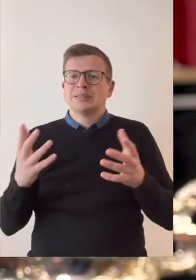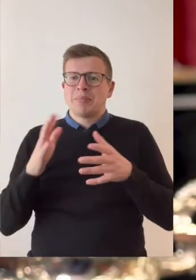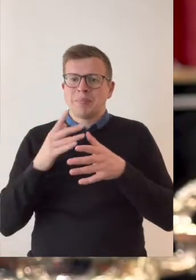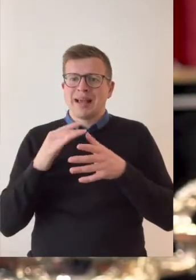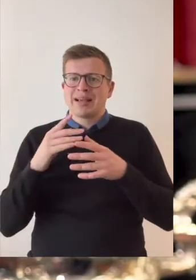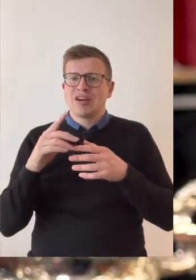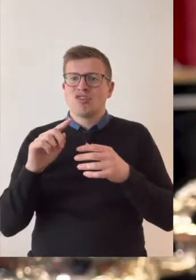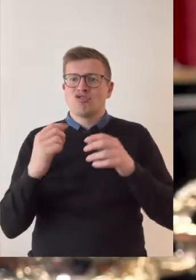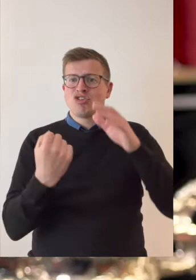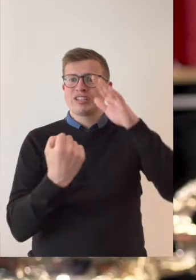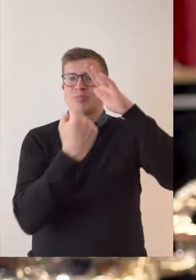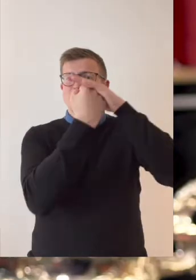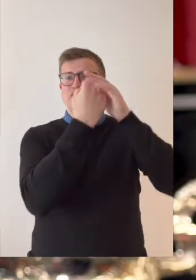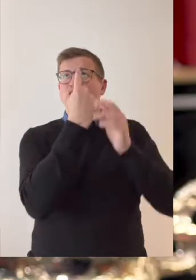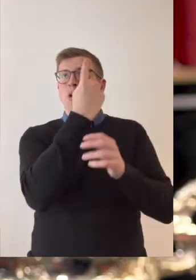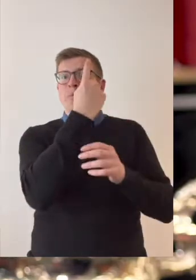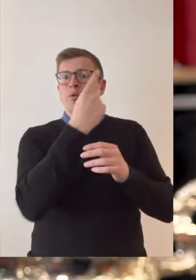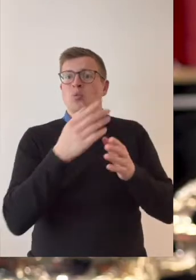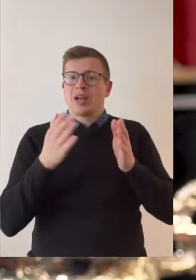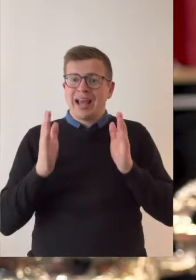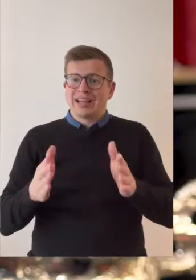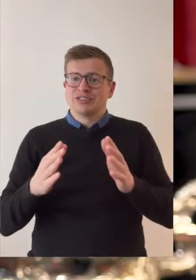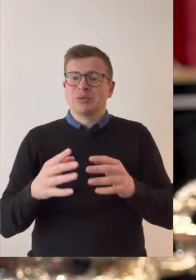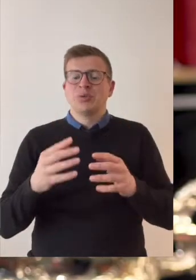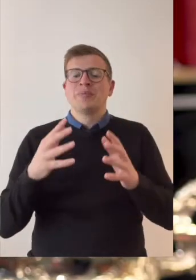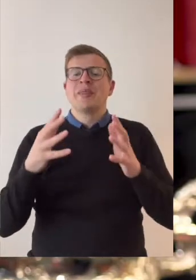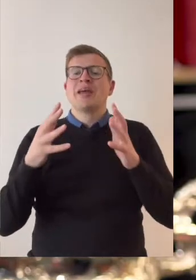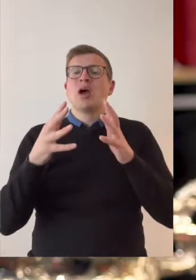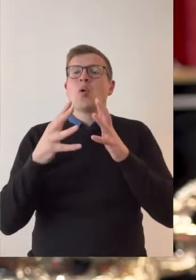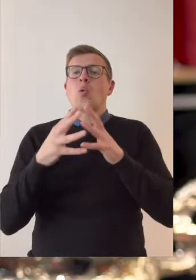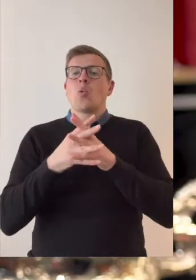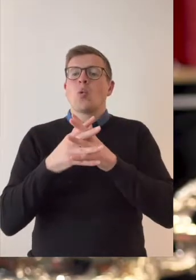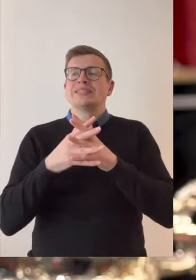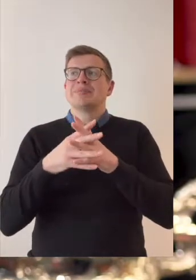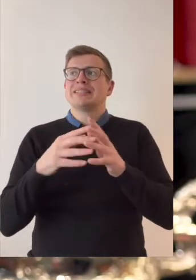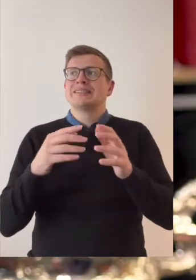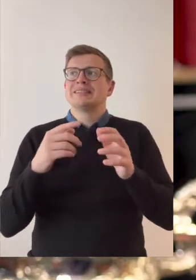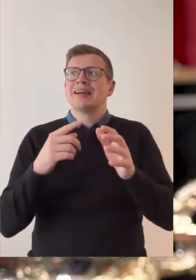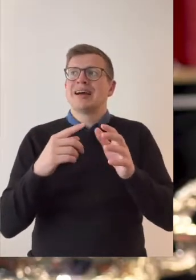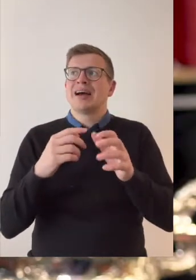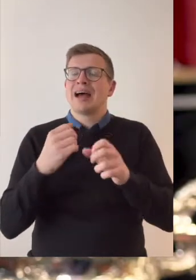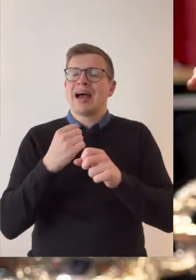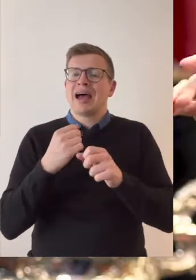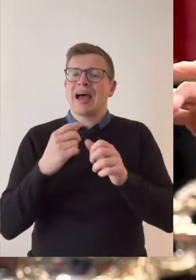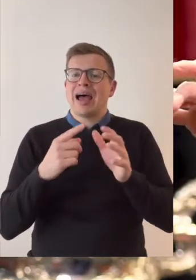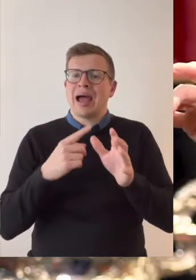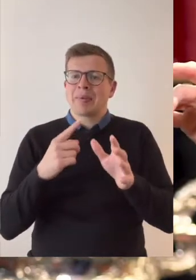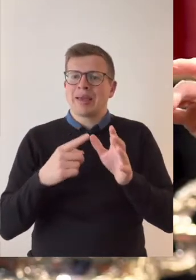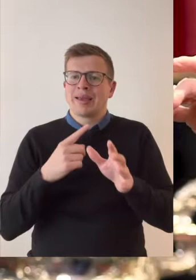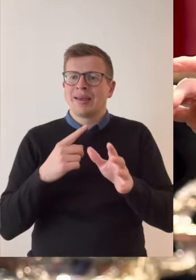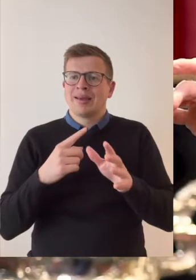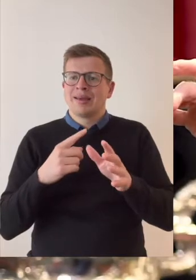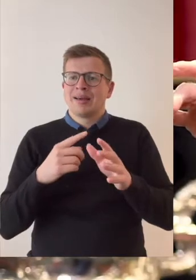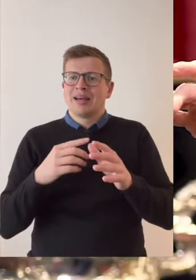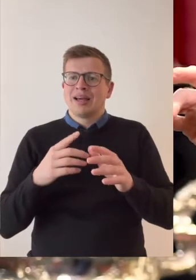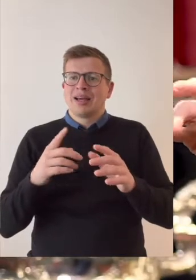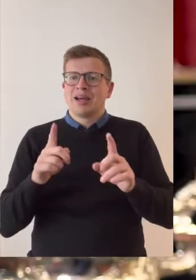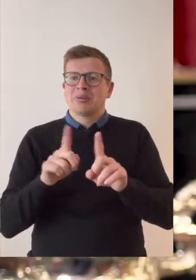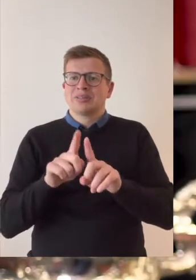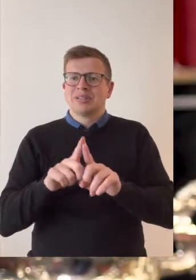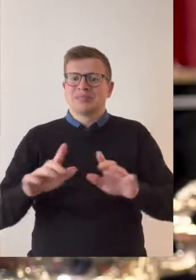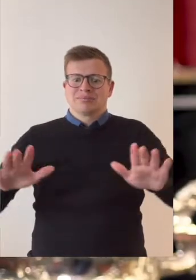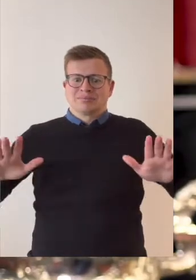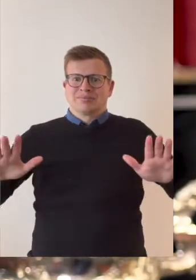playing right up the top, which we had to get to in Westminster Abbey. It was just like you're pushing yourself back